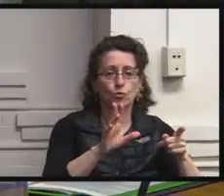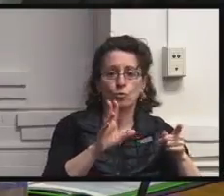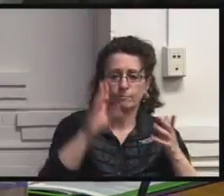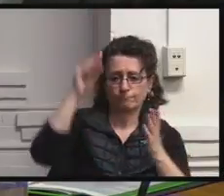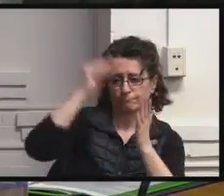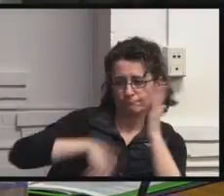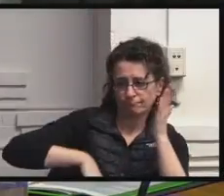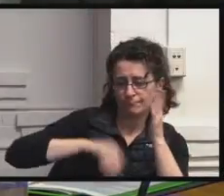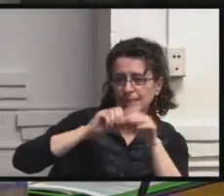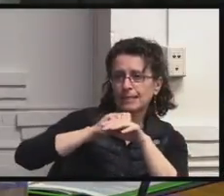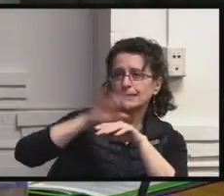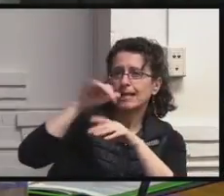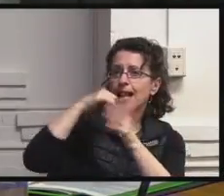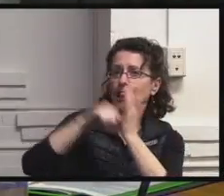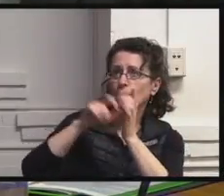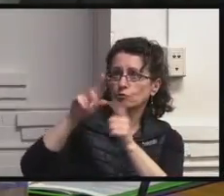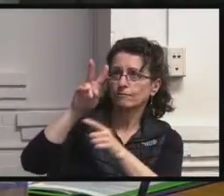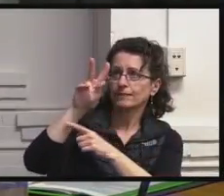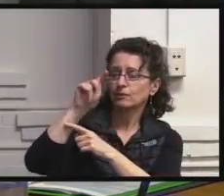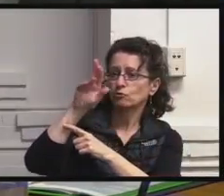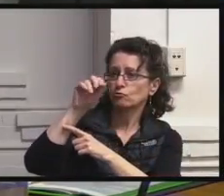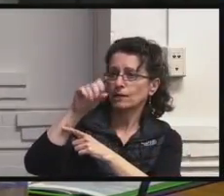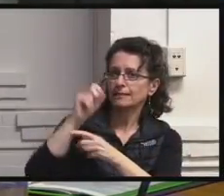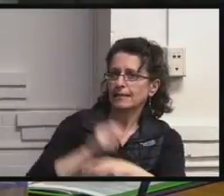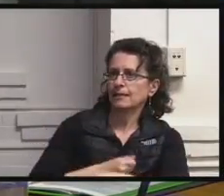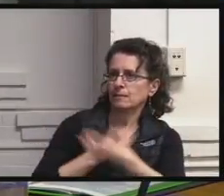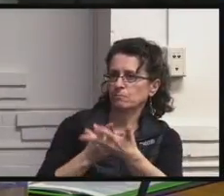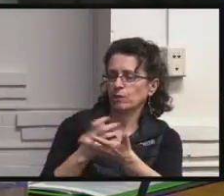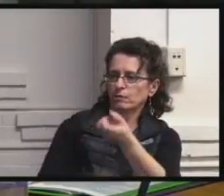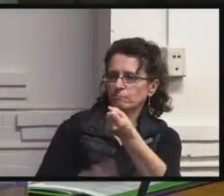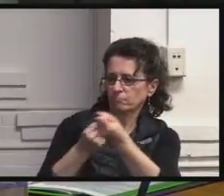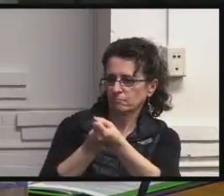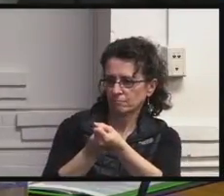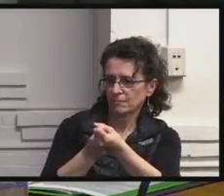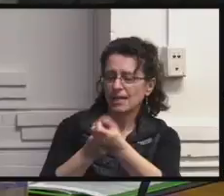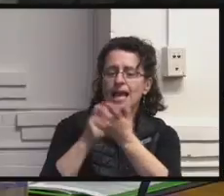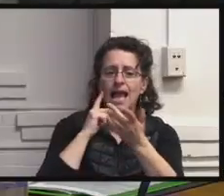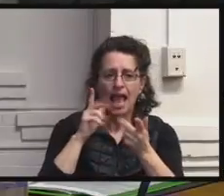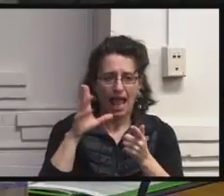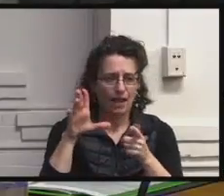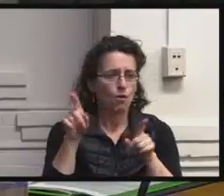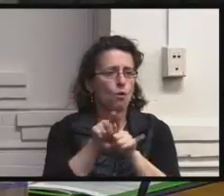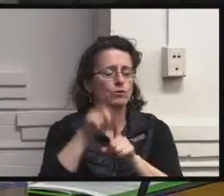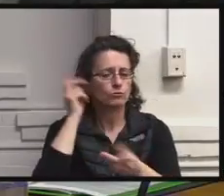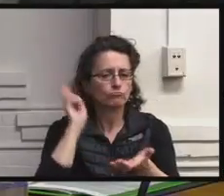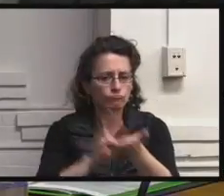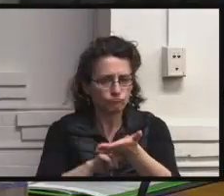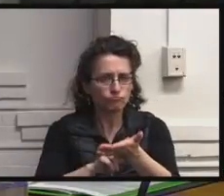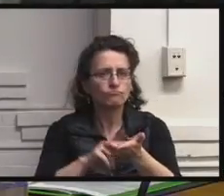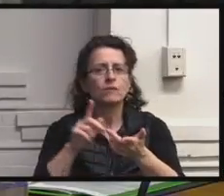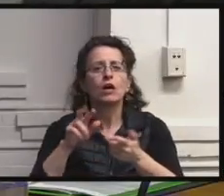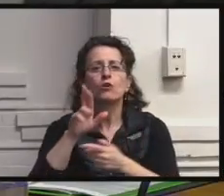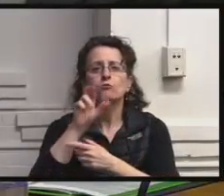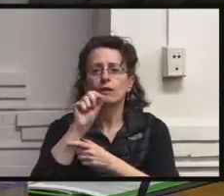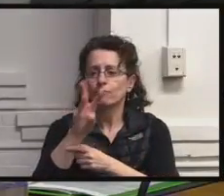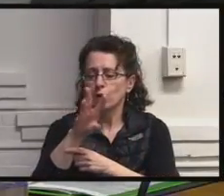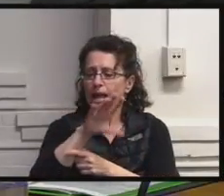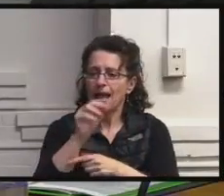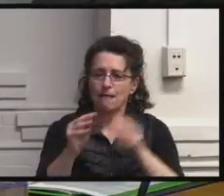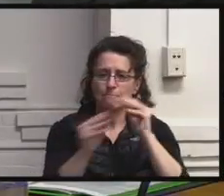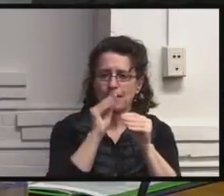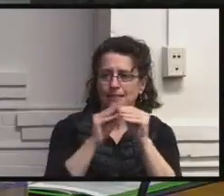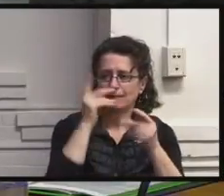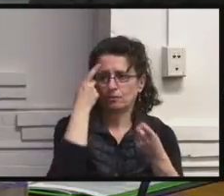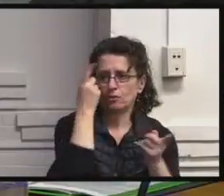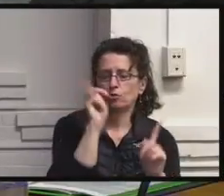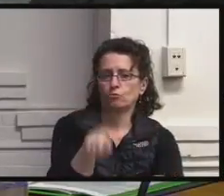VTRANS and to finalize and execute the finance right-of-way and maintenance agreement between the state of Vermont,